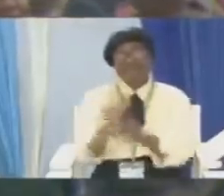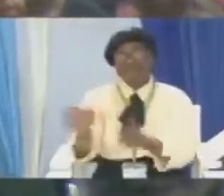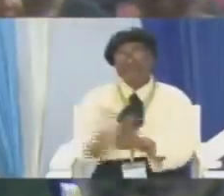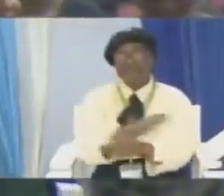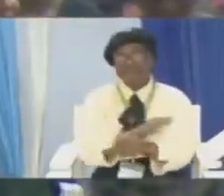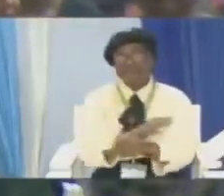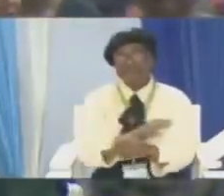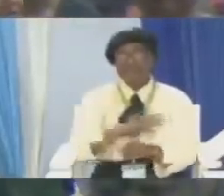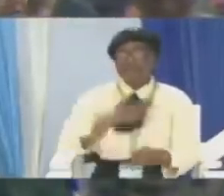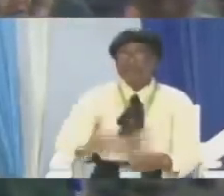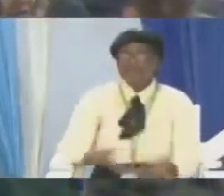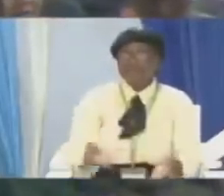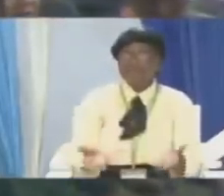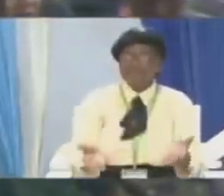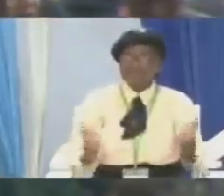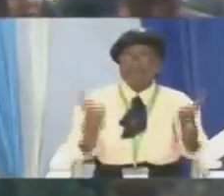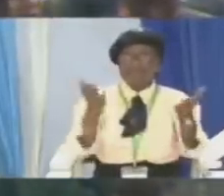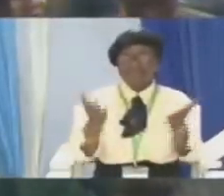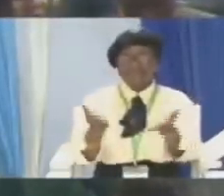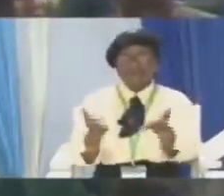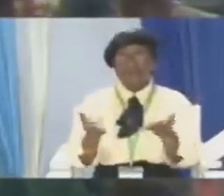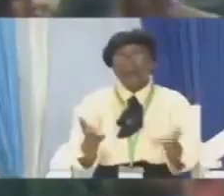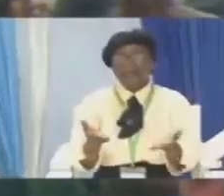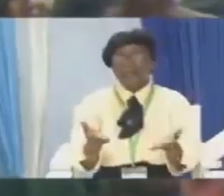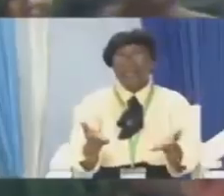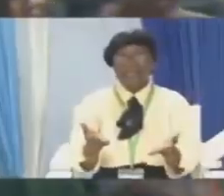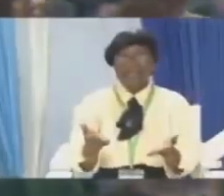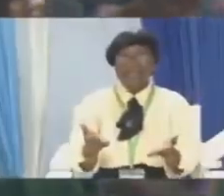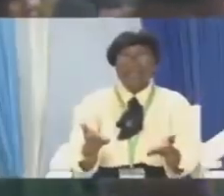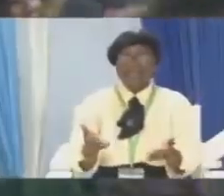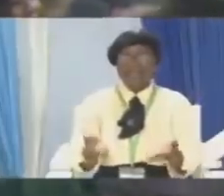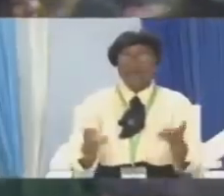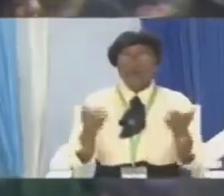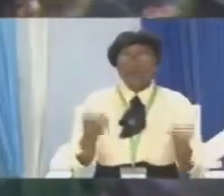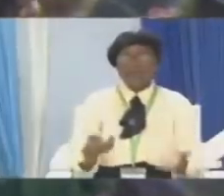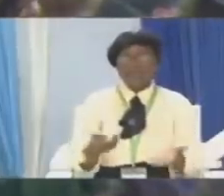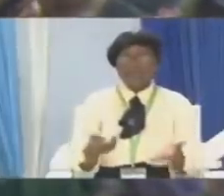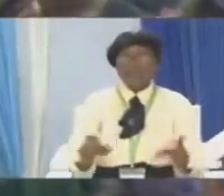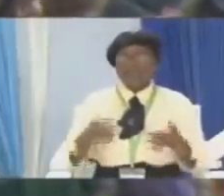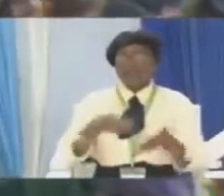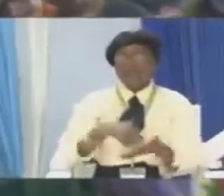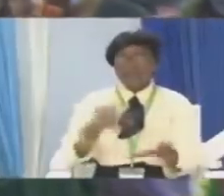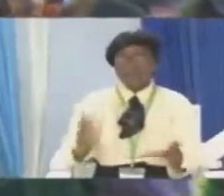Can we just lift up our two hands, everybody? Just ask God to have mercy on you.